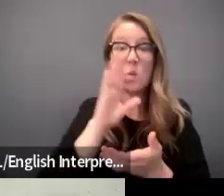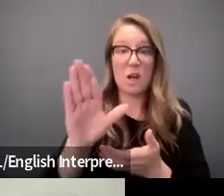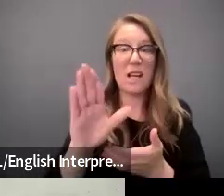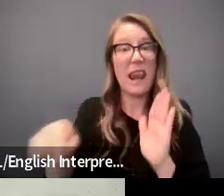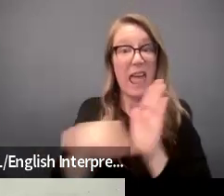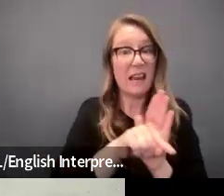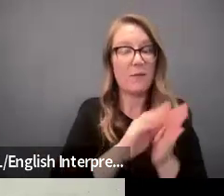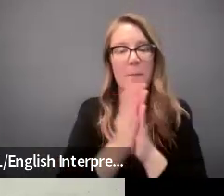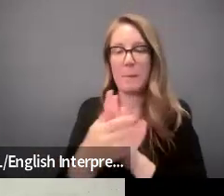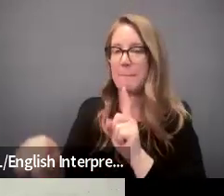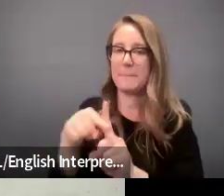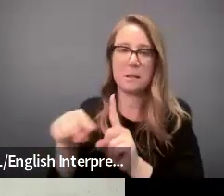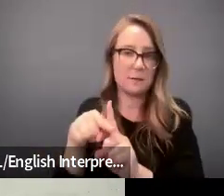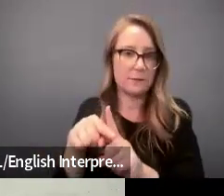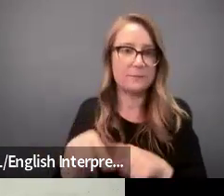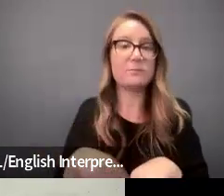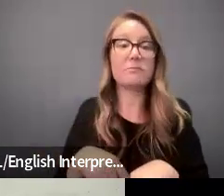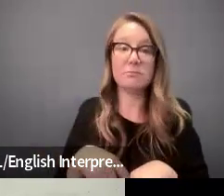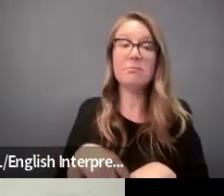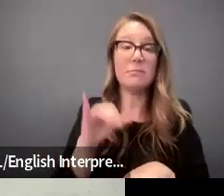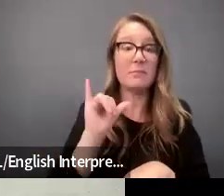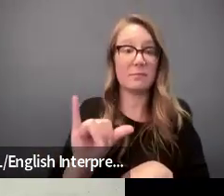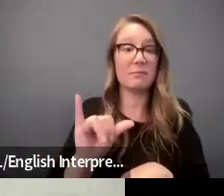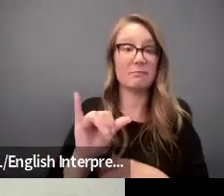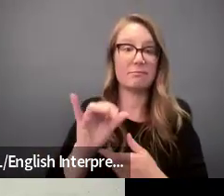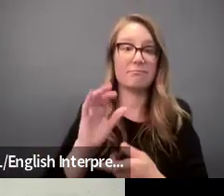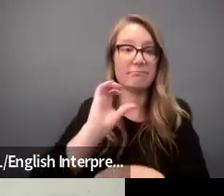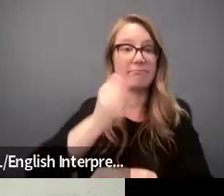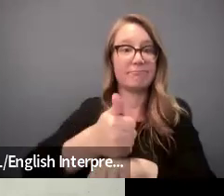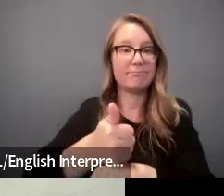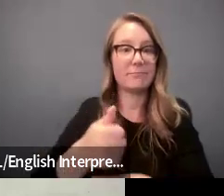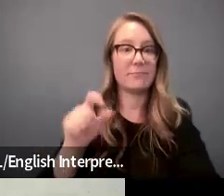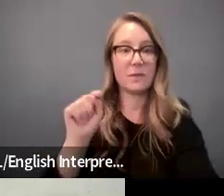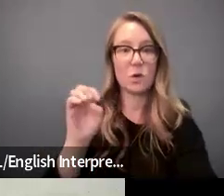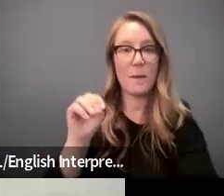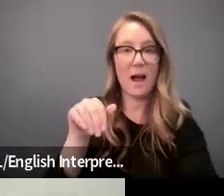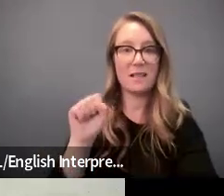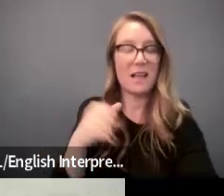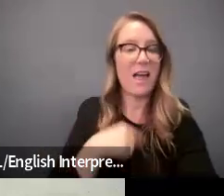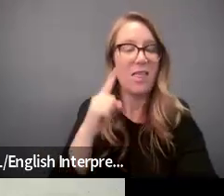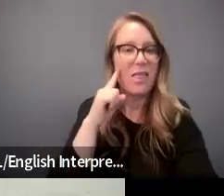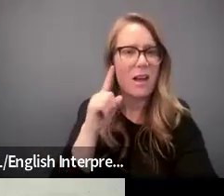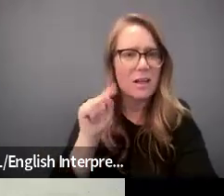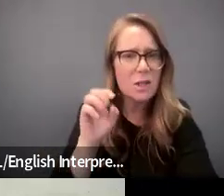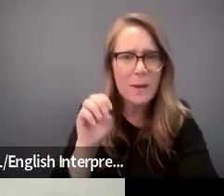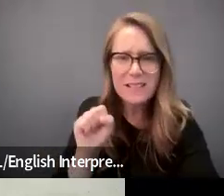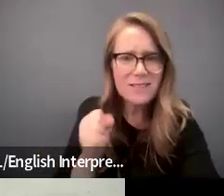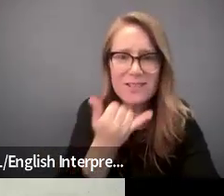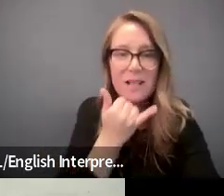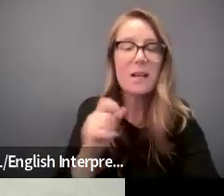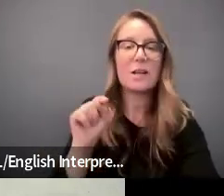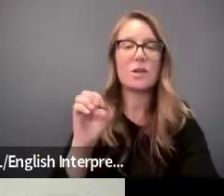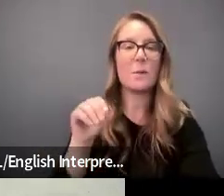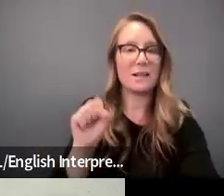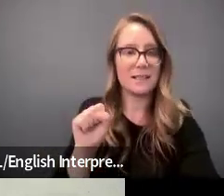and turned it into a positive. And this troop was founded by no other than Tomás. Oh, I thought this was Tomás Villanueva. Sorry. Tomás